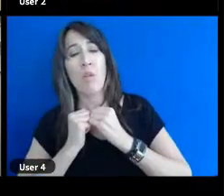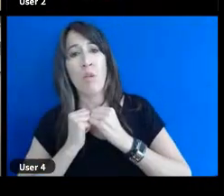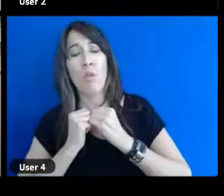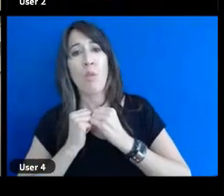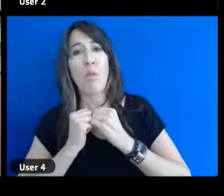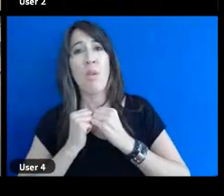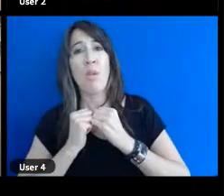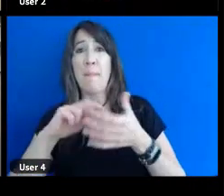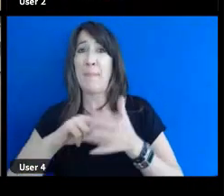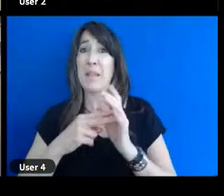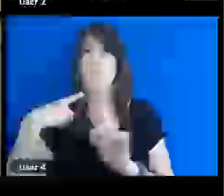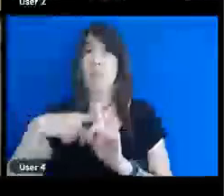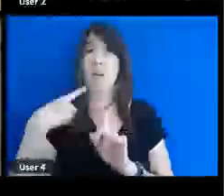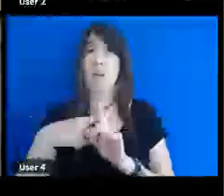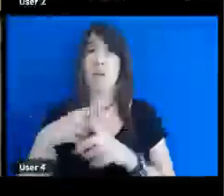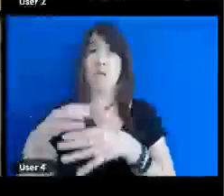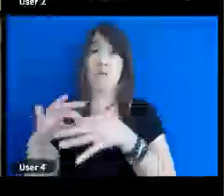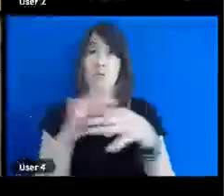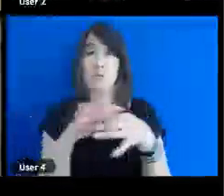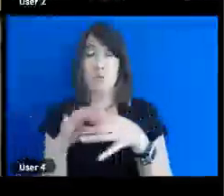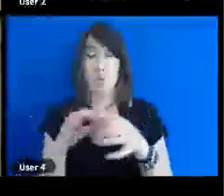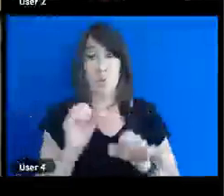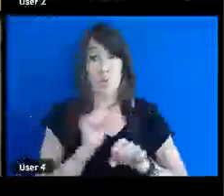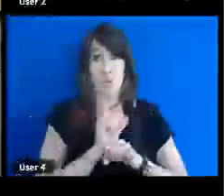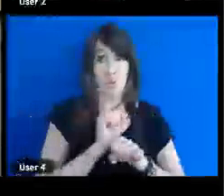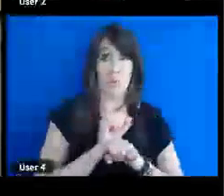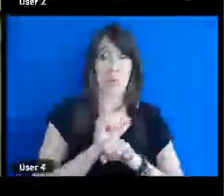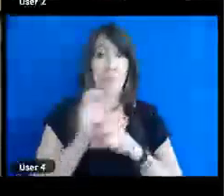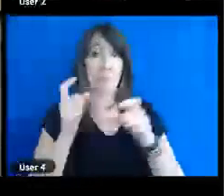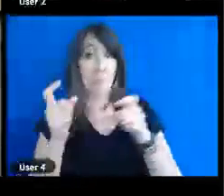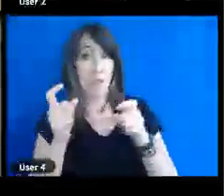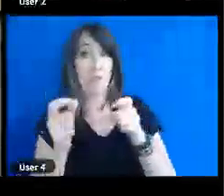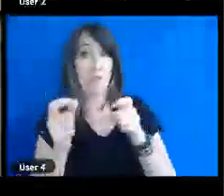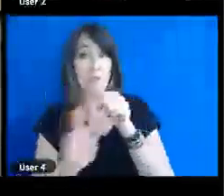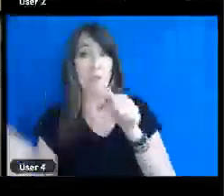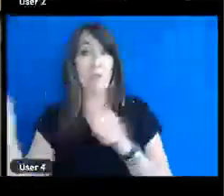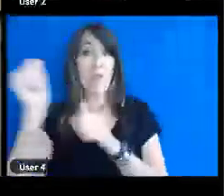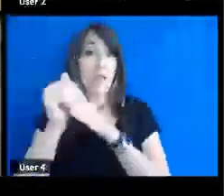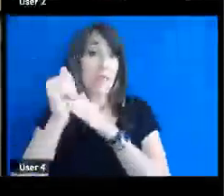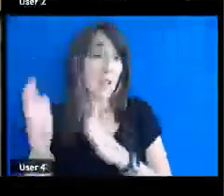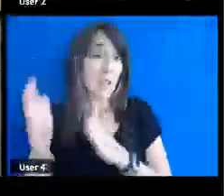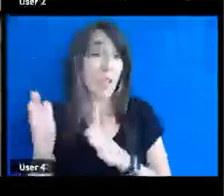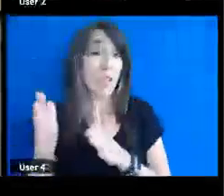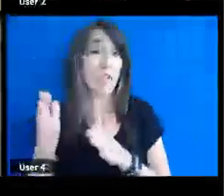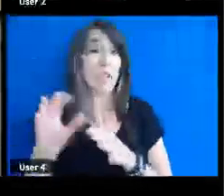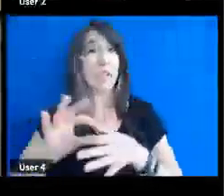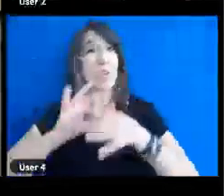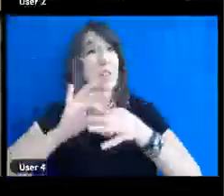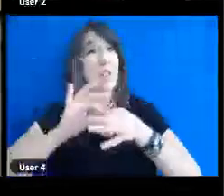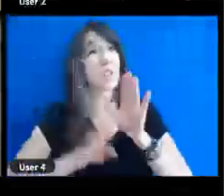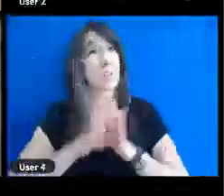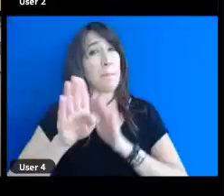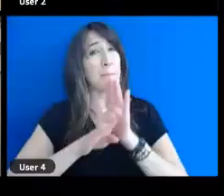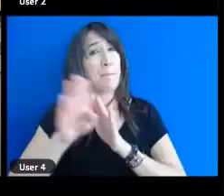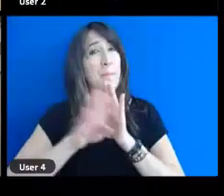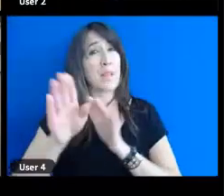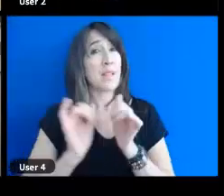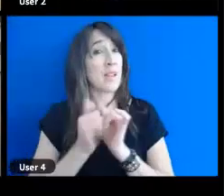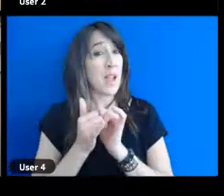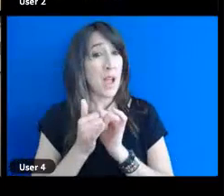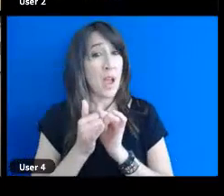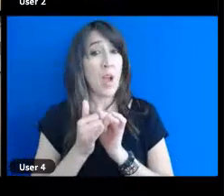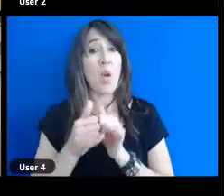your employer brand with the company's values, and it's made up of positive relationships between colleagues, managers, and leaders. So it's